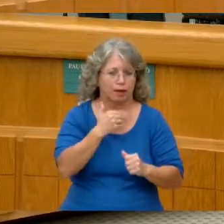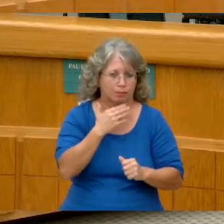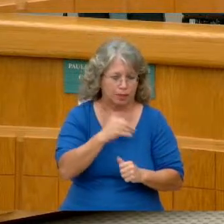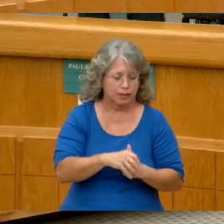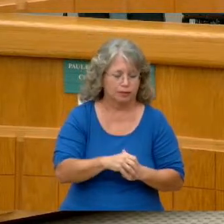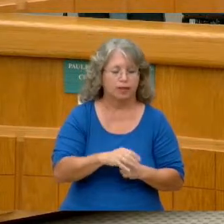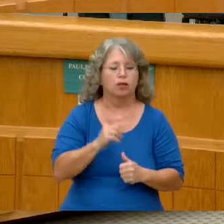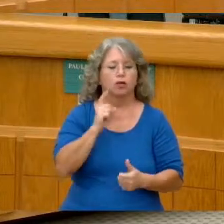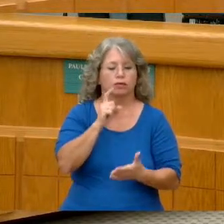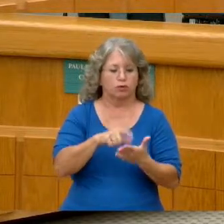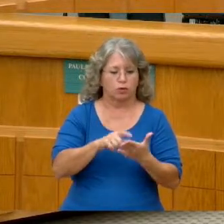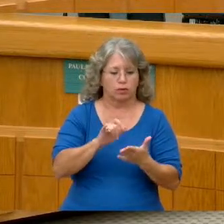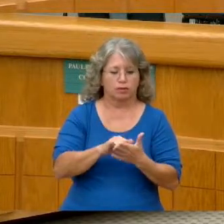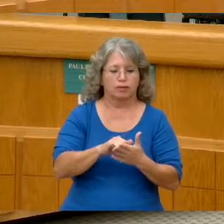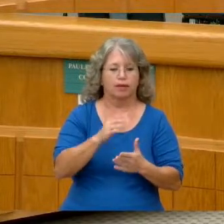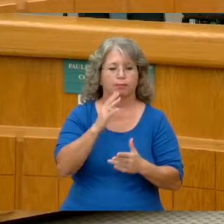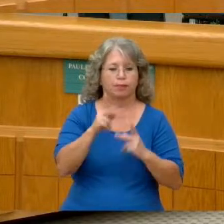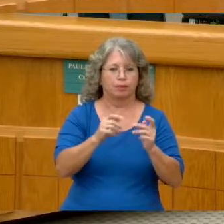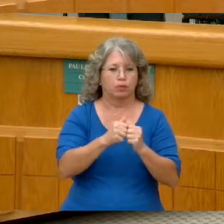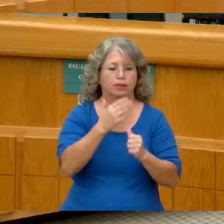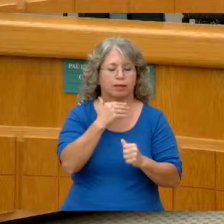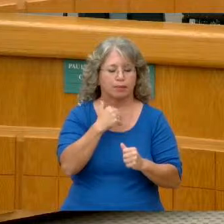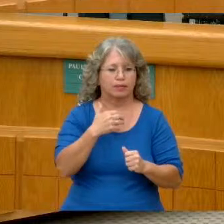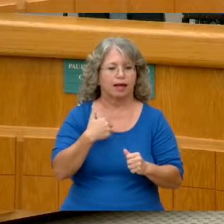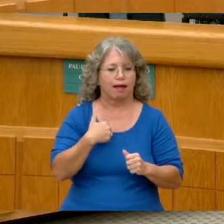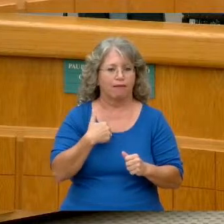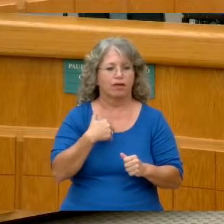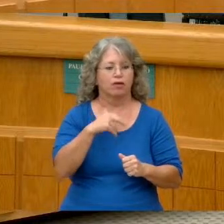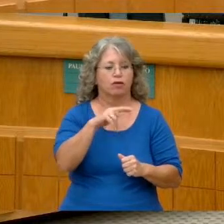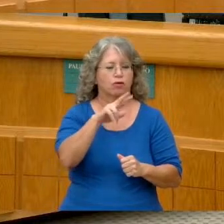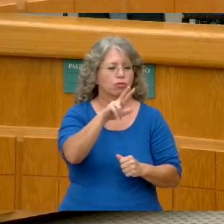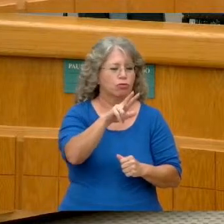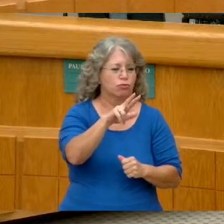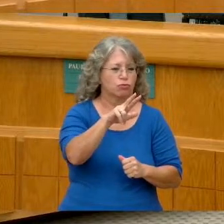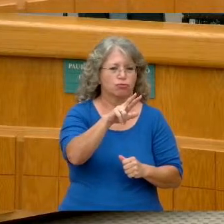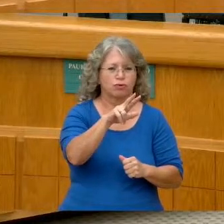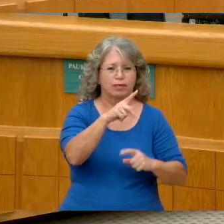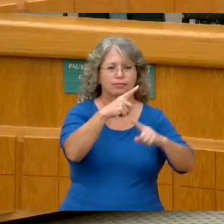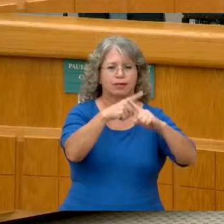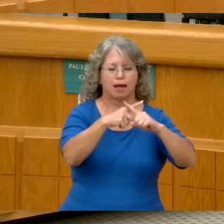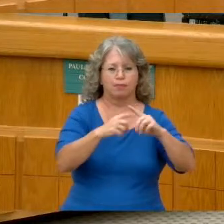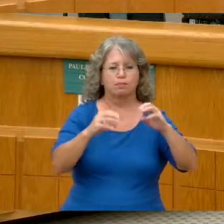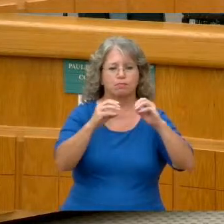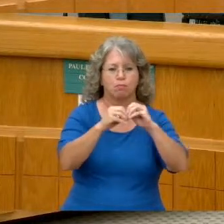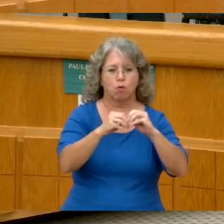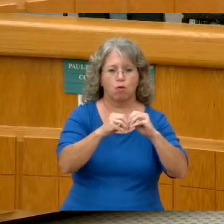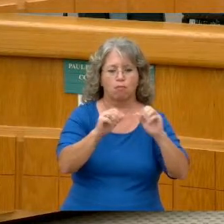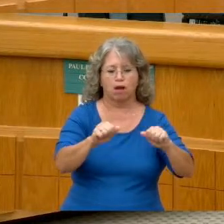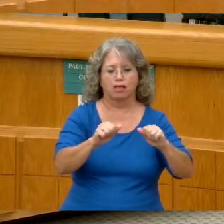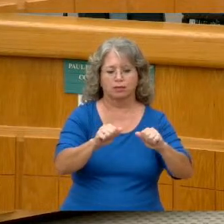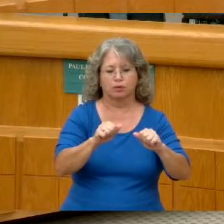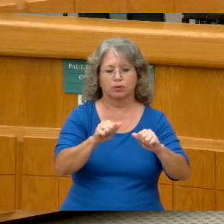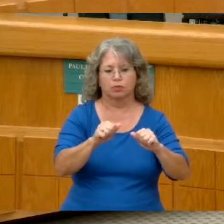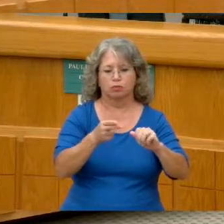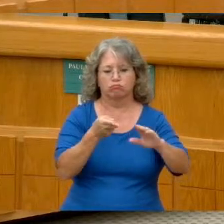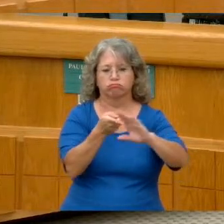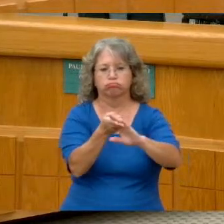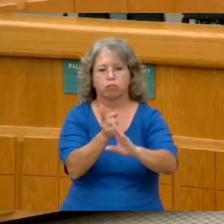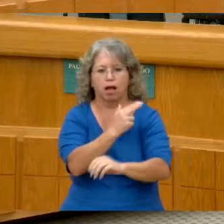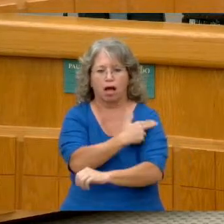times higher rate of being hospitalized if they become positive with COVID-19. So that is one of the